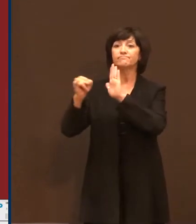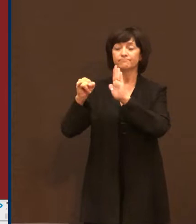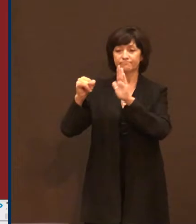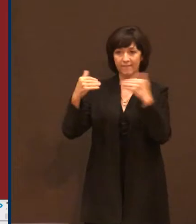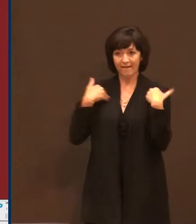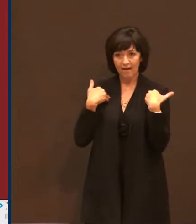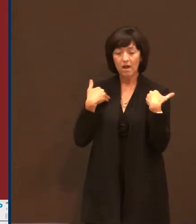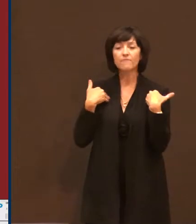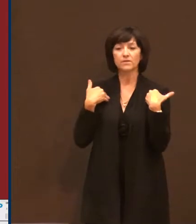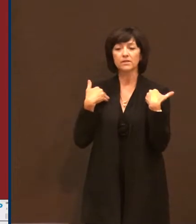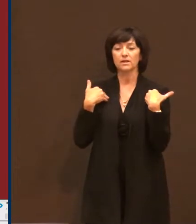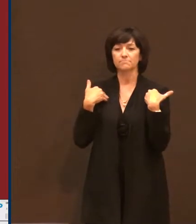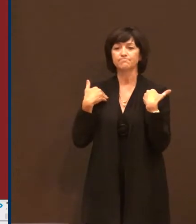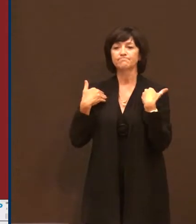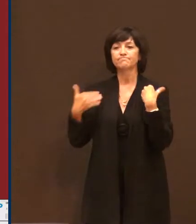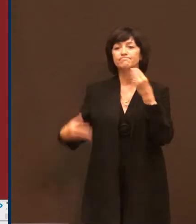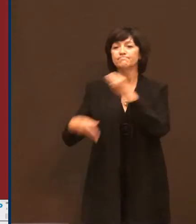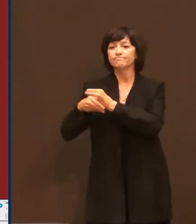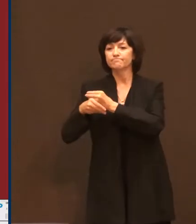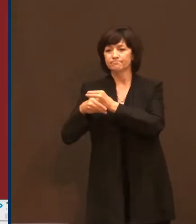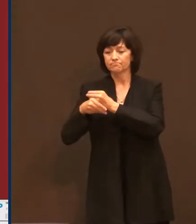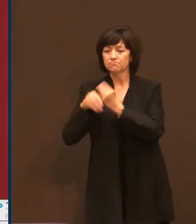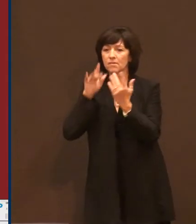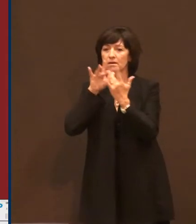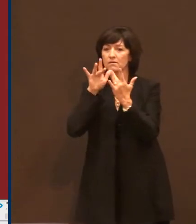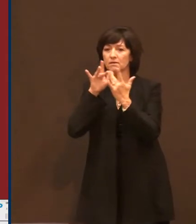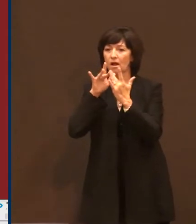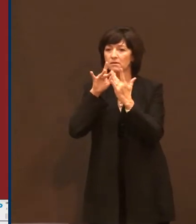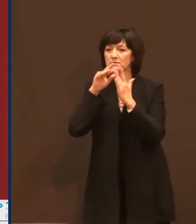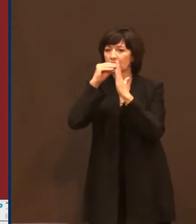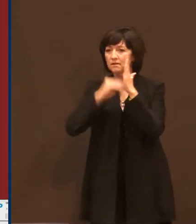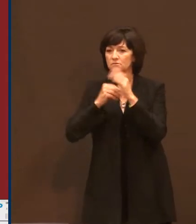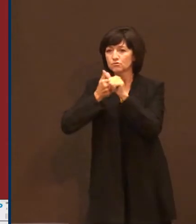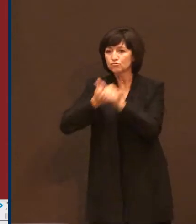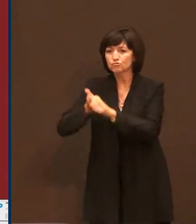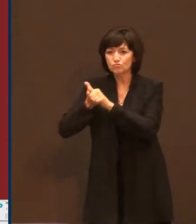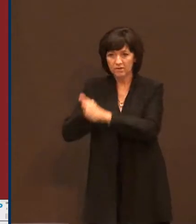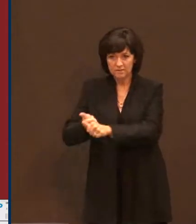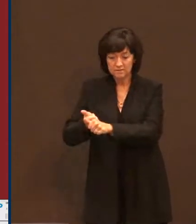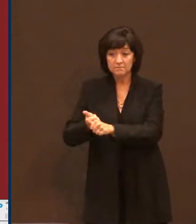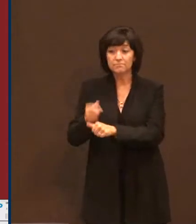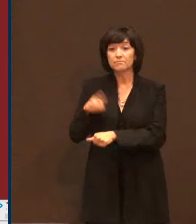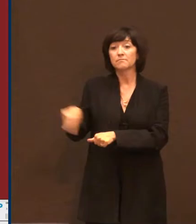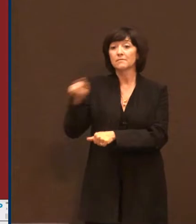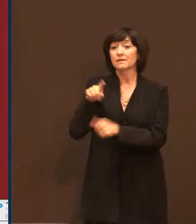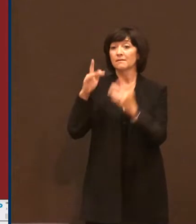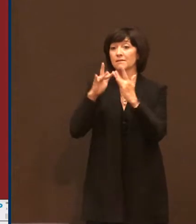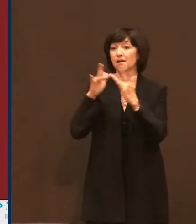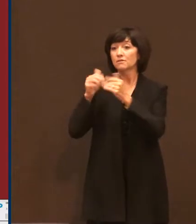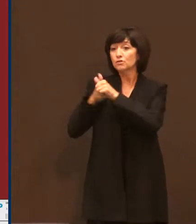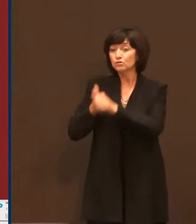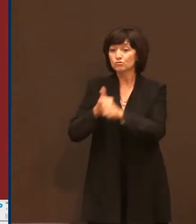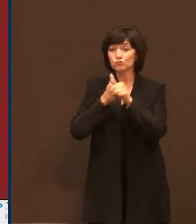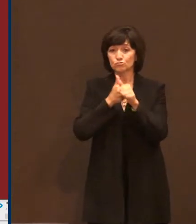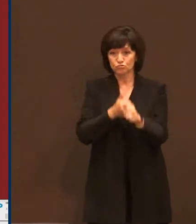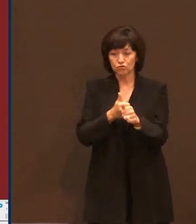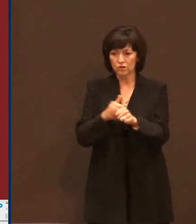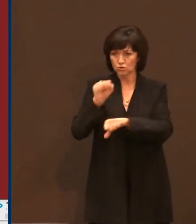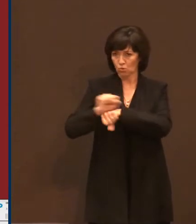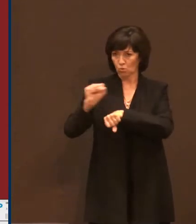in effect, and those contact tracers are working, and the metrics that I've seen so far,